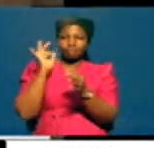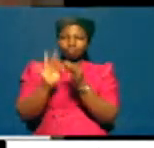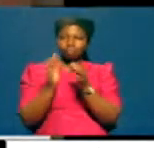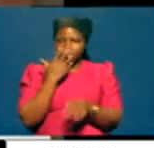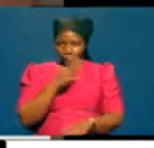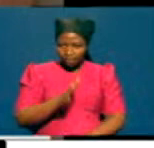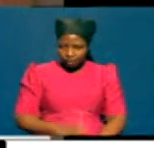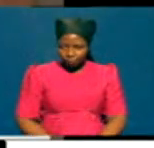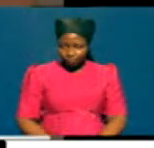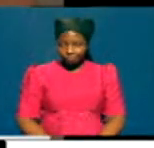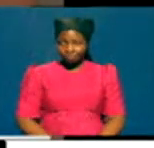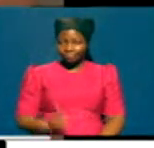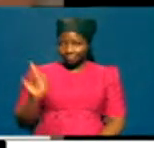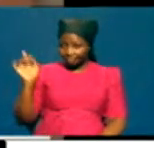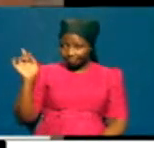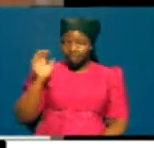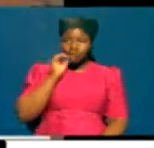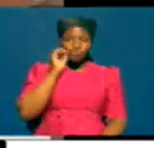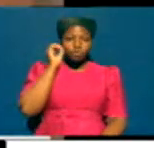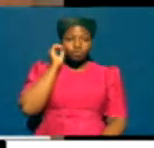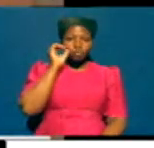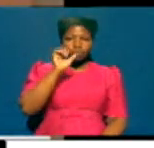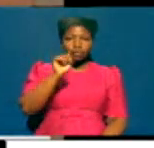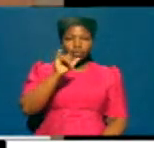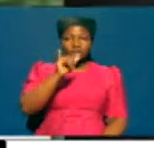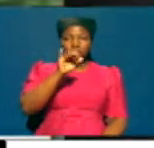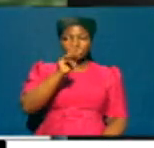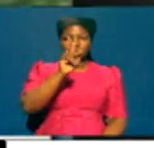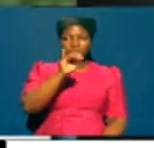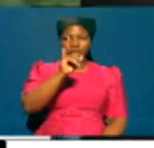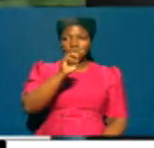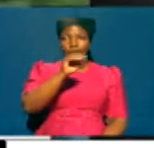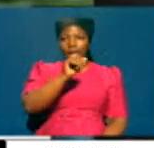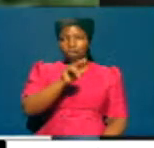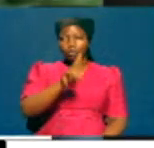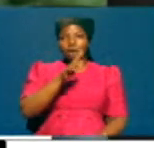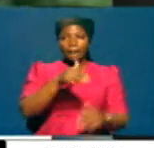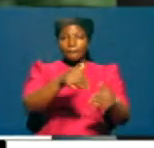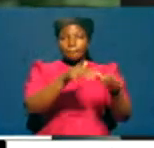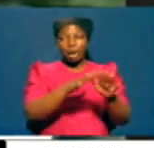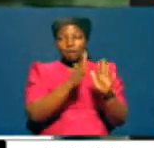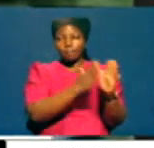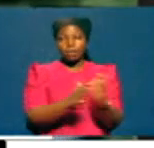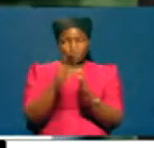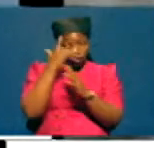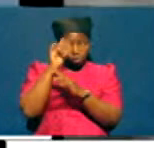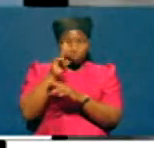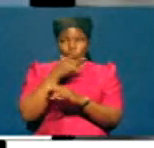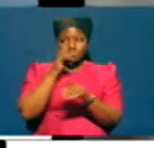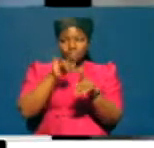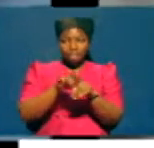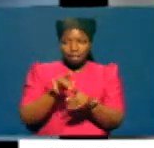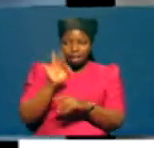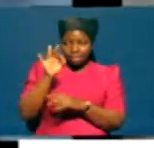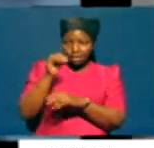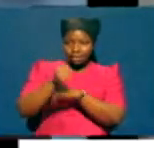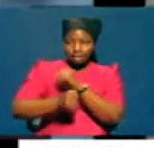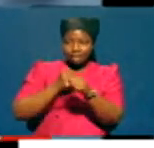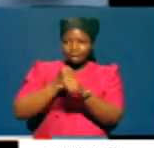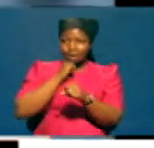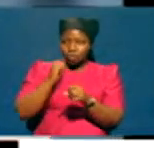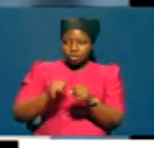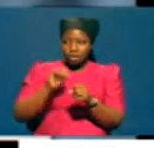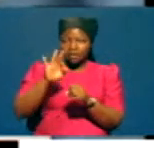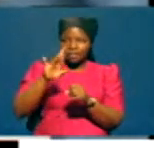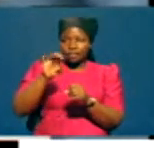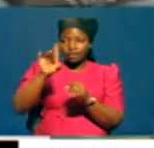At this home in Syokimau, burial preparations for two brothers, 30-year-old Frederick Mureithi and 25-year-old Victor